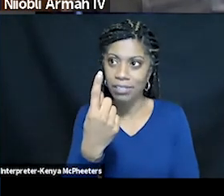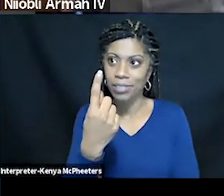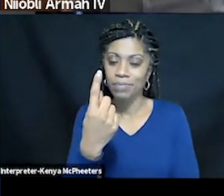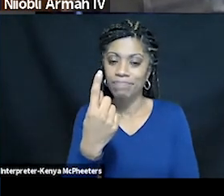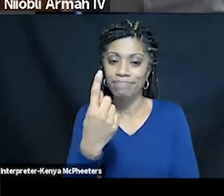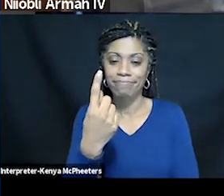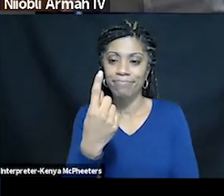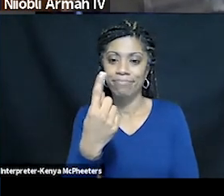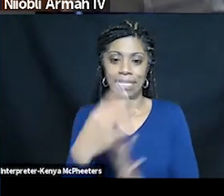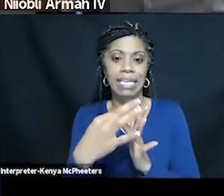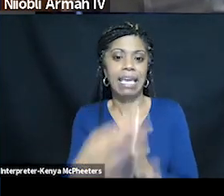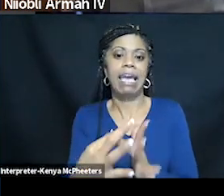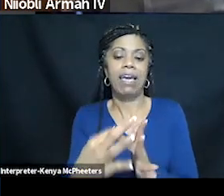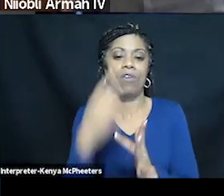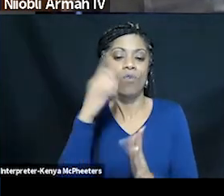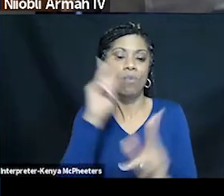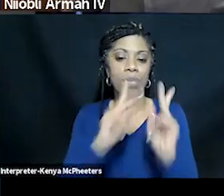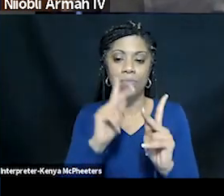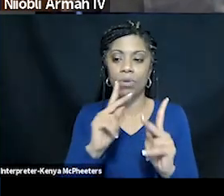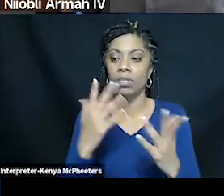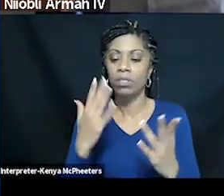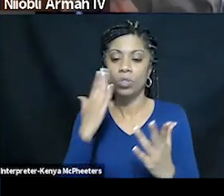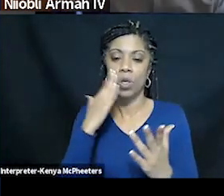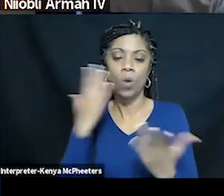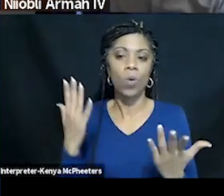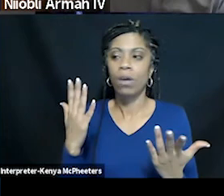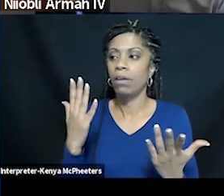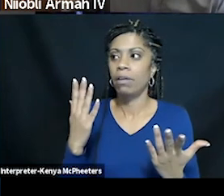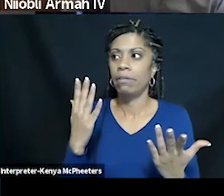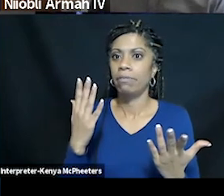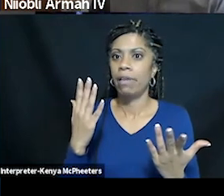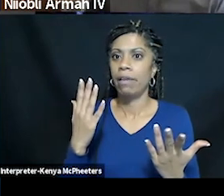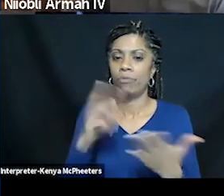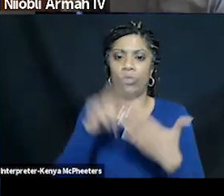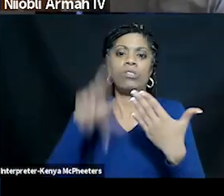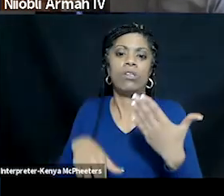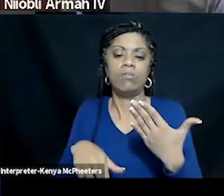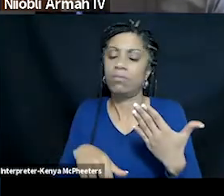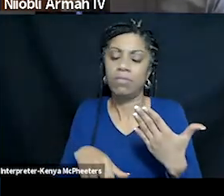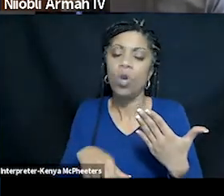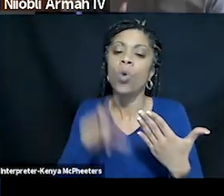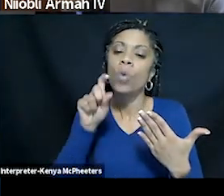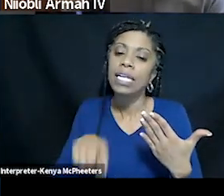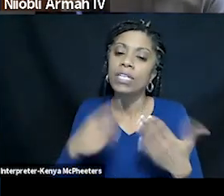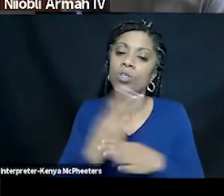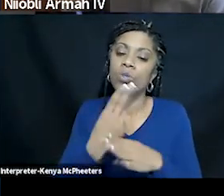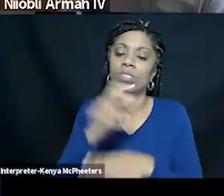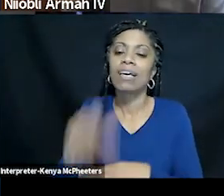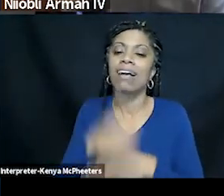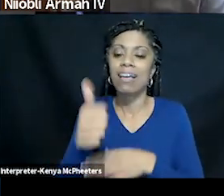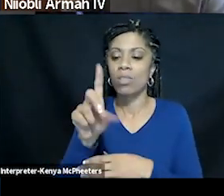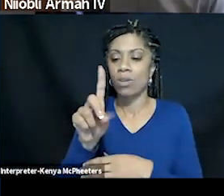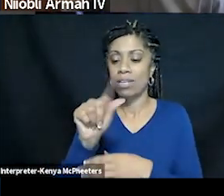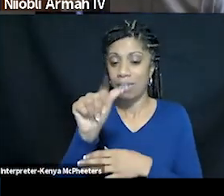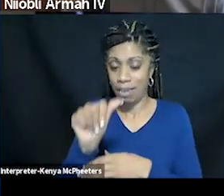traditional way of looking through a statistical framework. There's other data and metrics that should be part of the conversation that you can